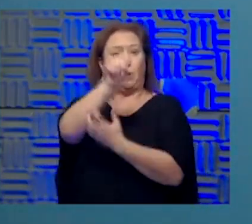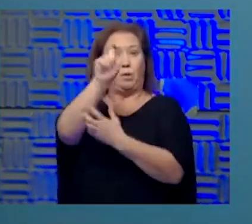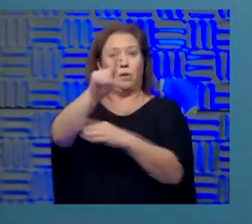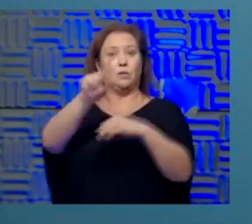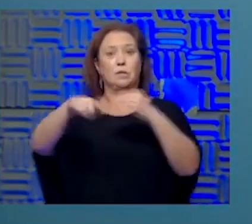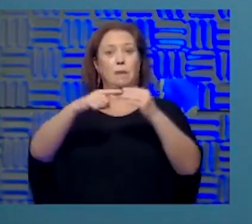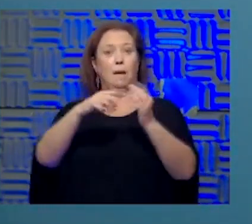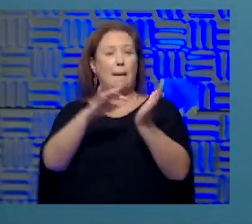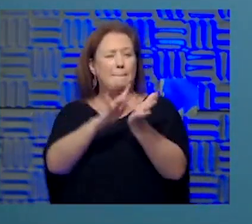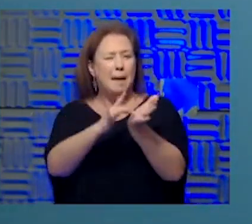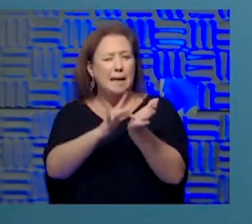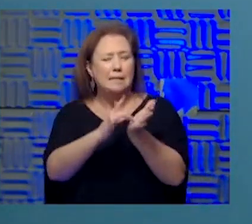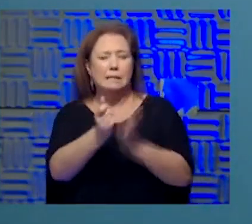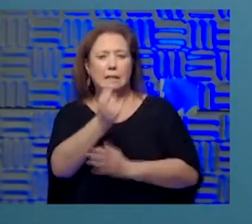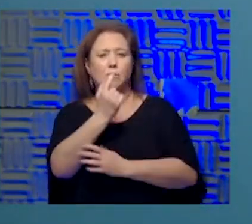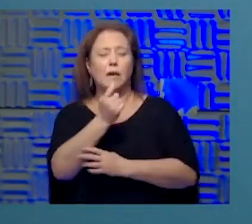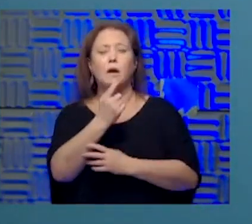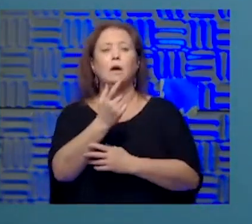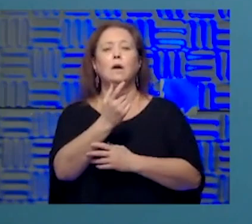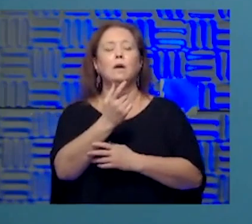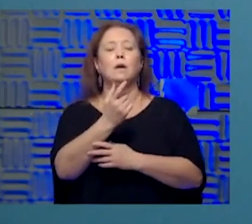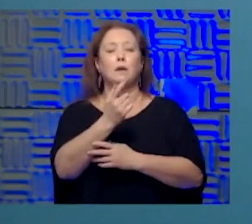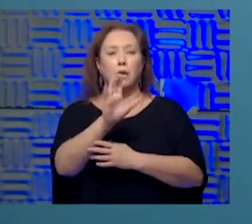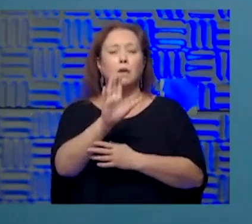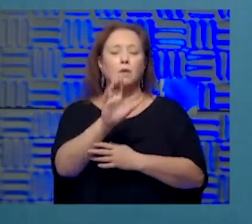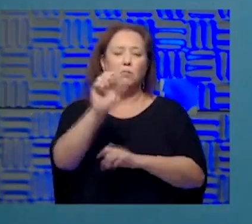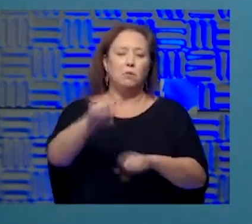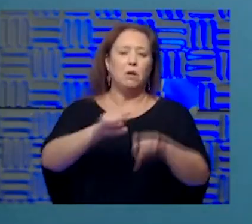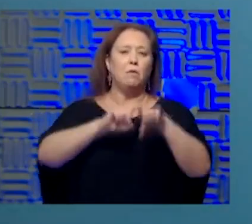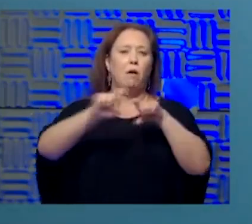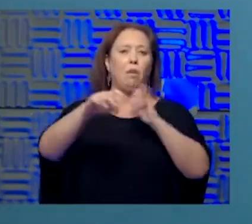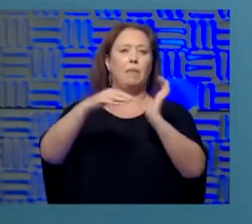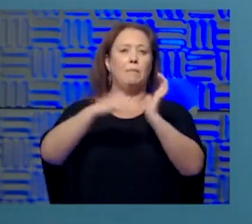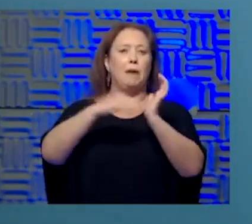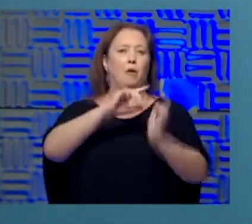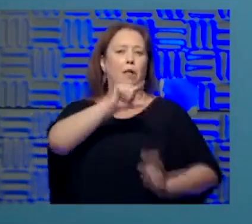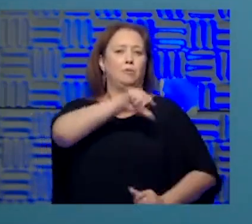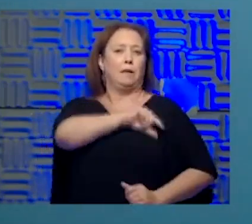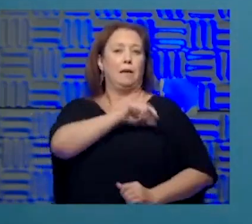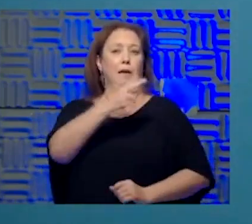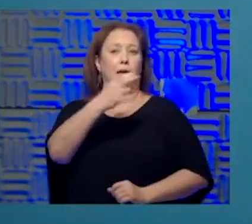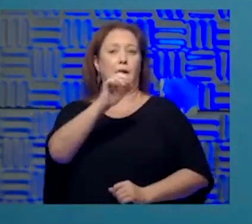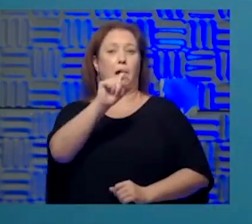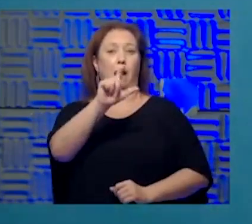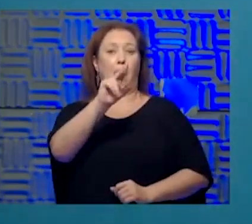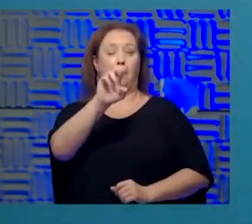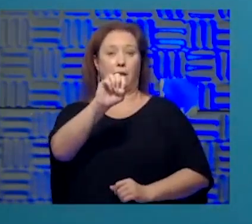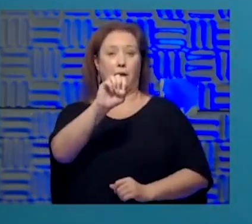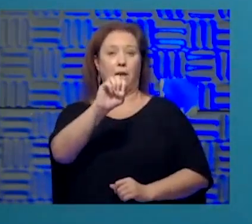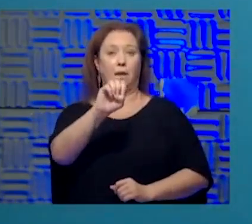maybe a medicine that you're taking or something along those lines, you can call our medical eligibility hotline, which is